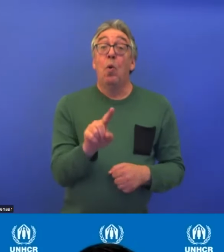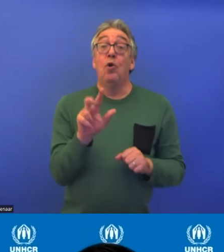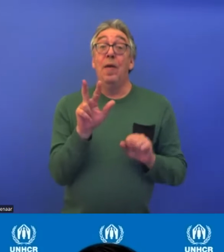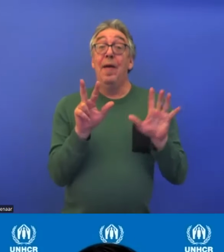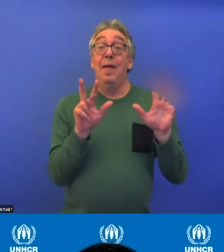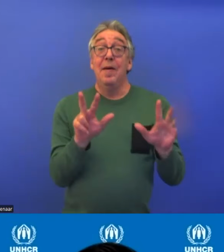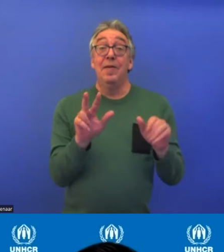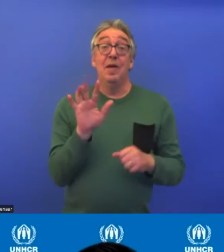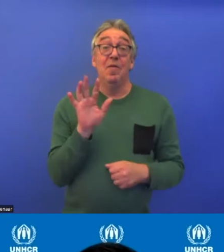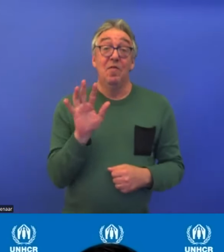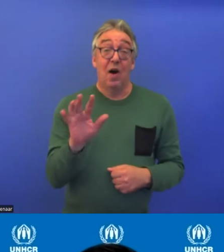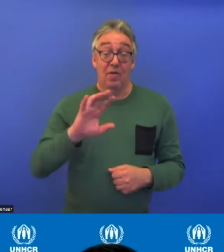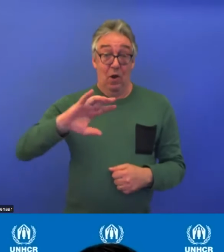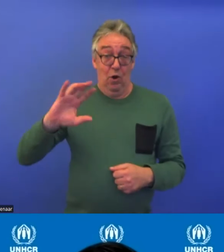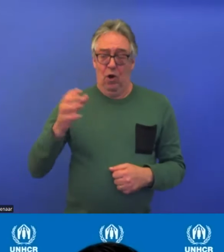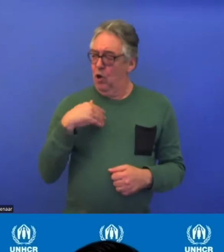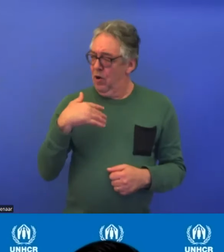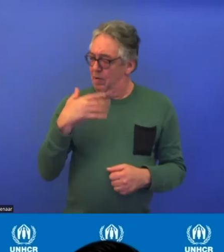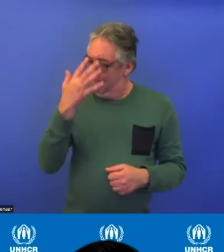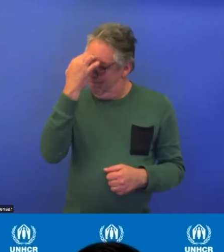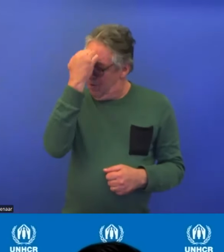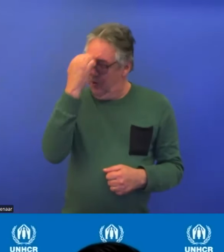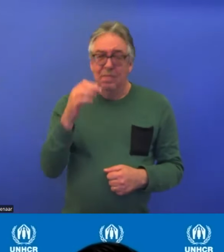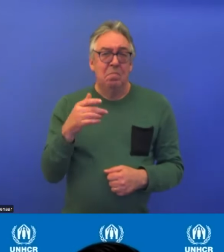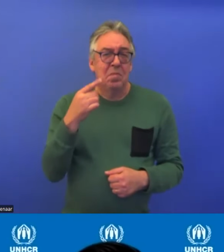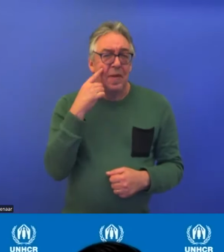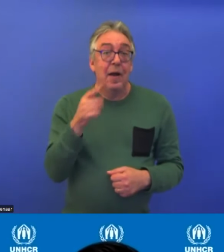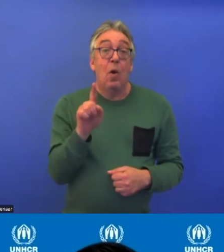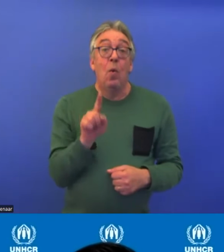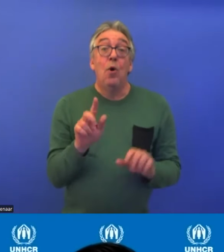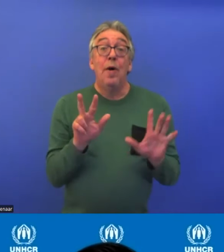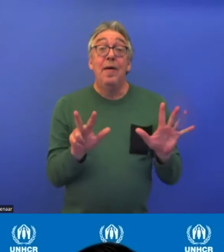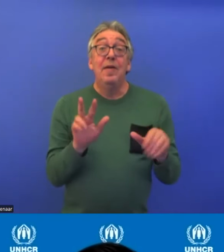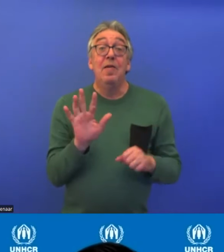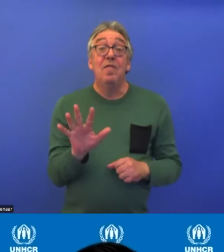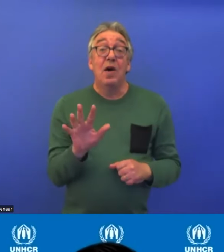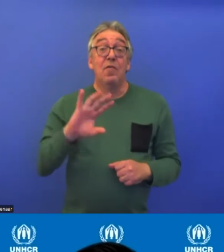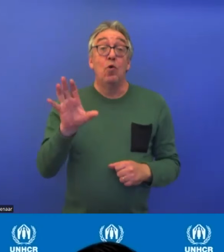185, if my memory serves me right, countries ratify the